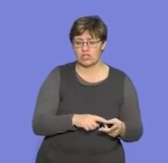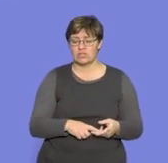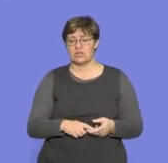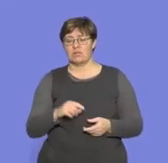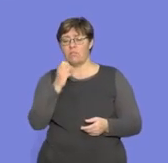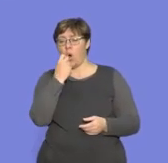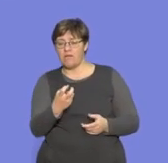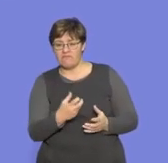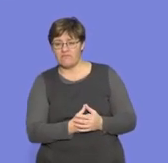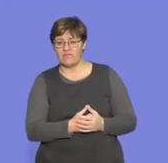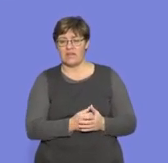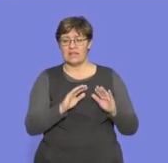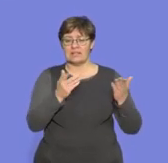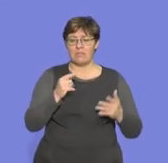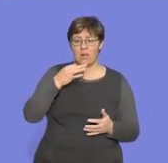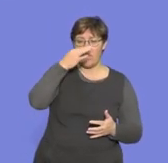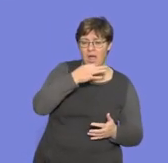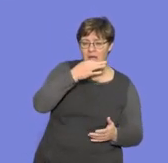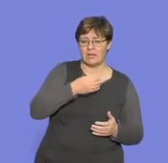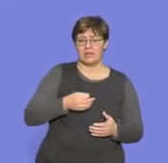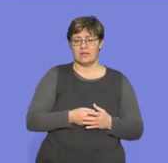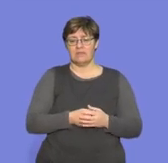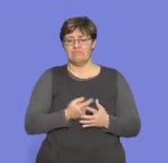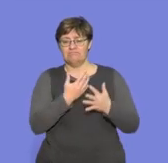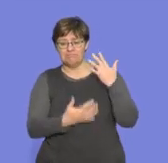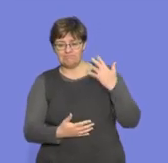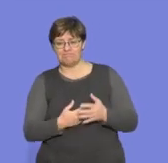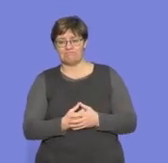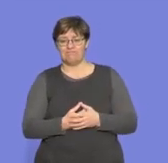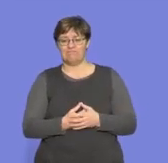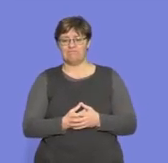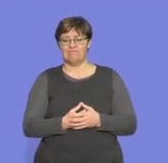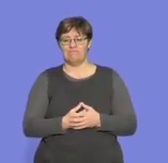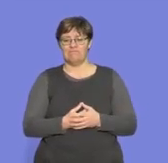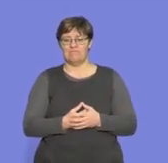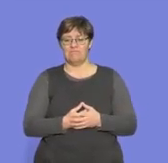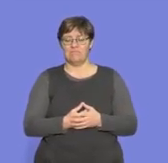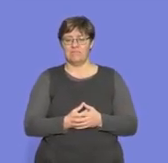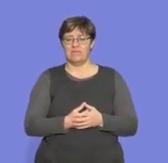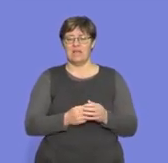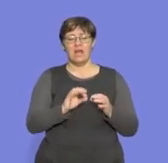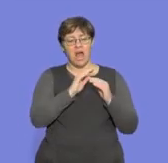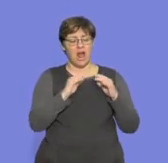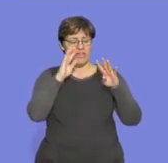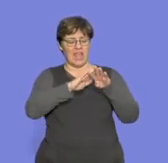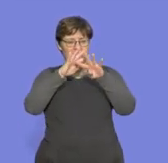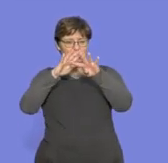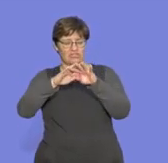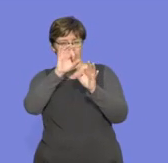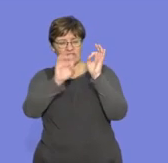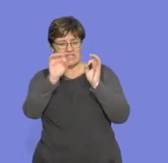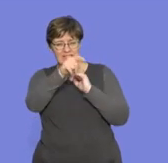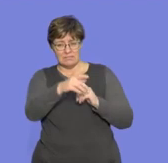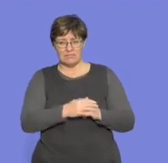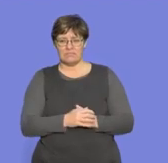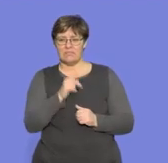found. and your It's also attaching reeds characterized are by found. the klipspringer, It's also Cape Mountain characterized by the zebras, klipspringer, the geometric Cape Mountain tortoise, zebras, and baboons. the geometric And